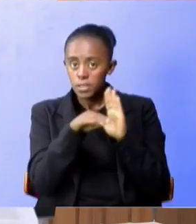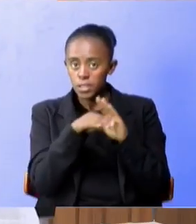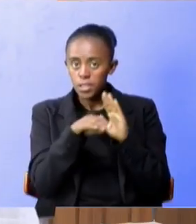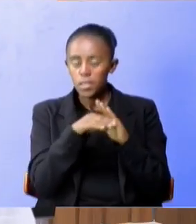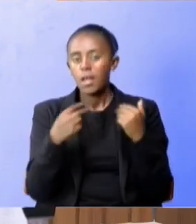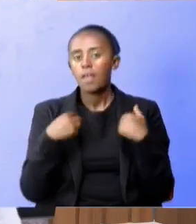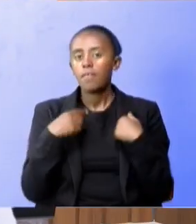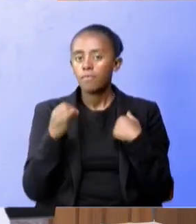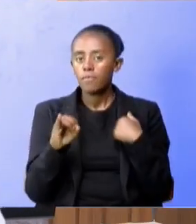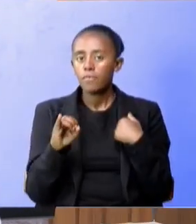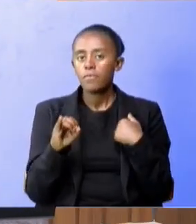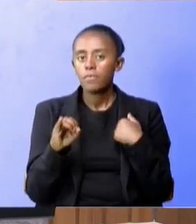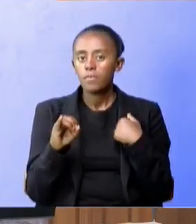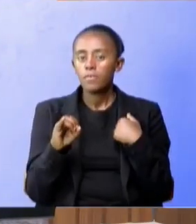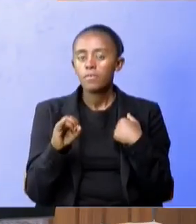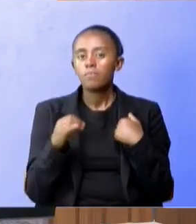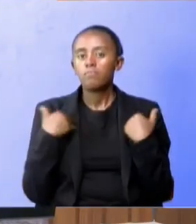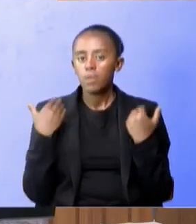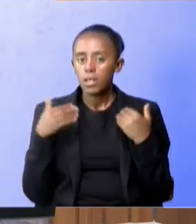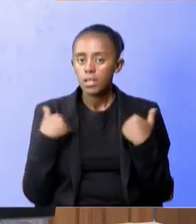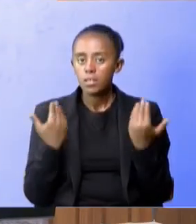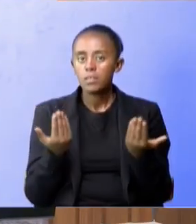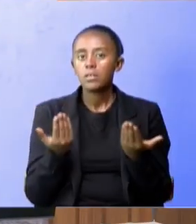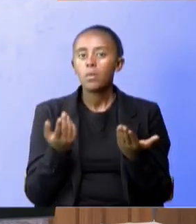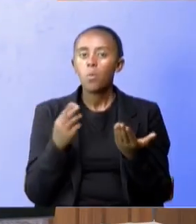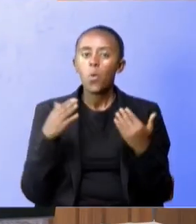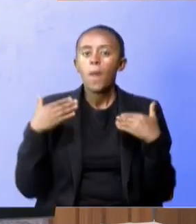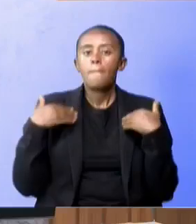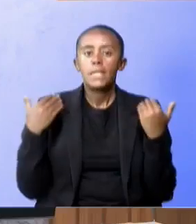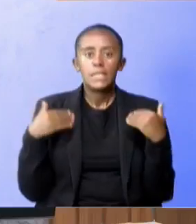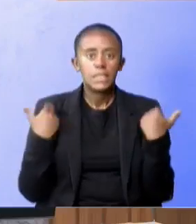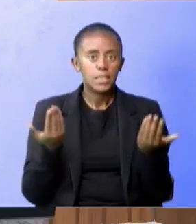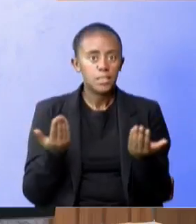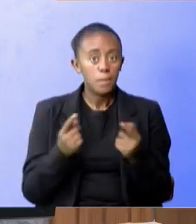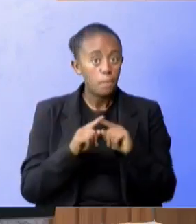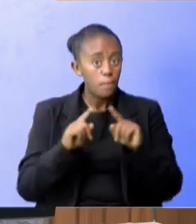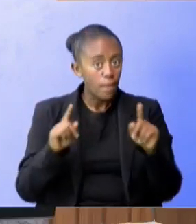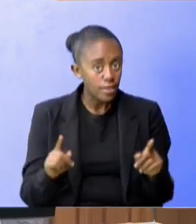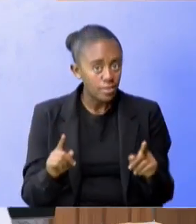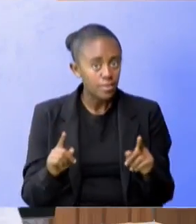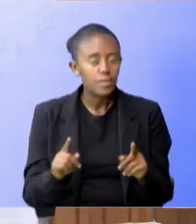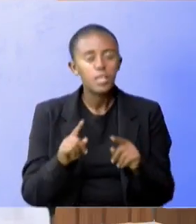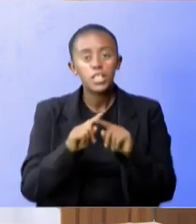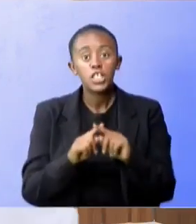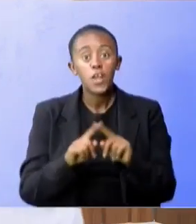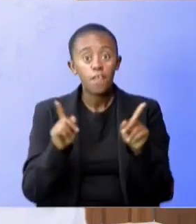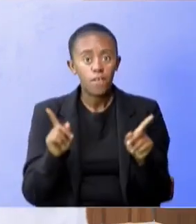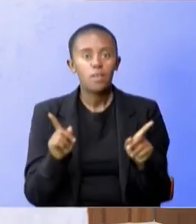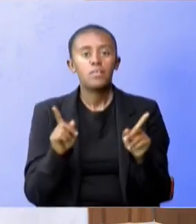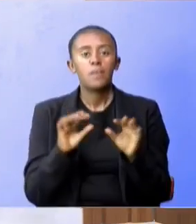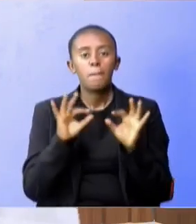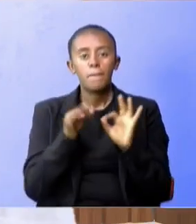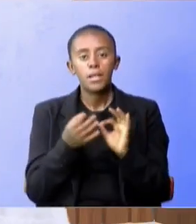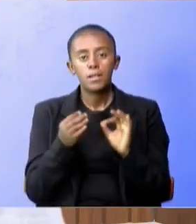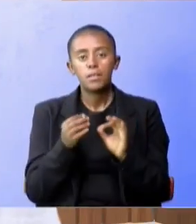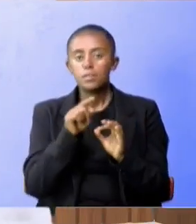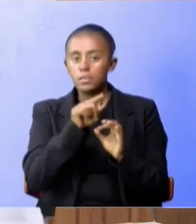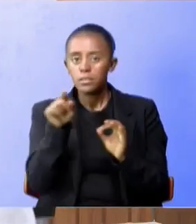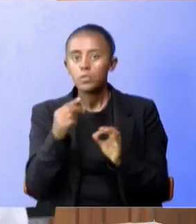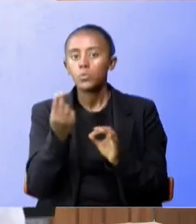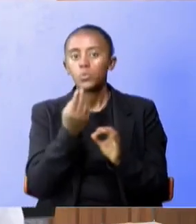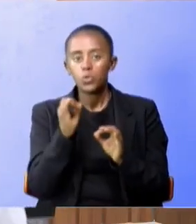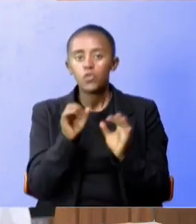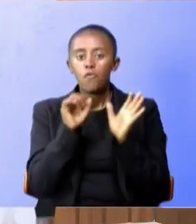having a pleasant state or being pleased. But there is different meaning in their usage.